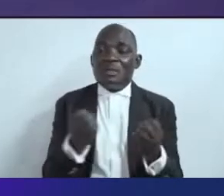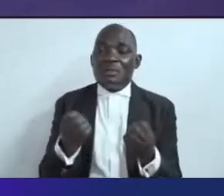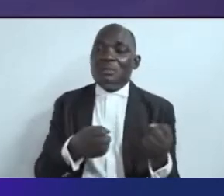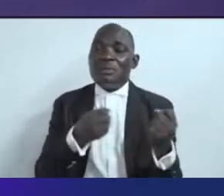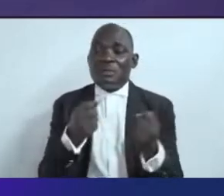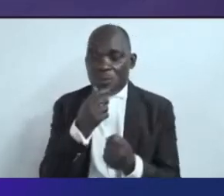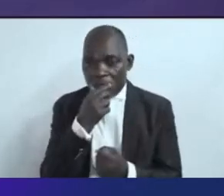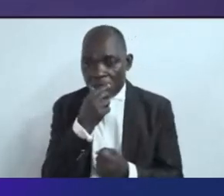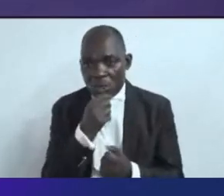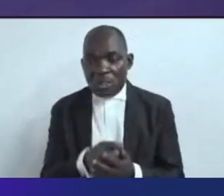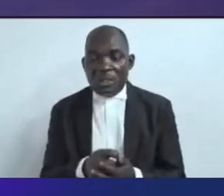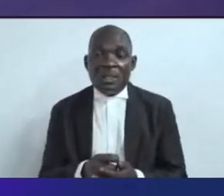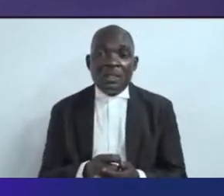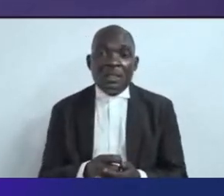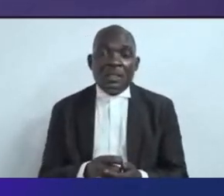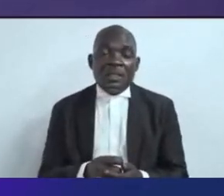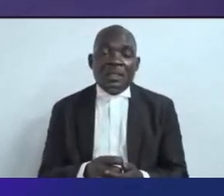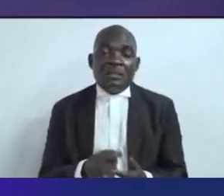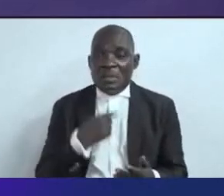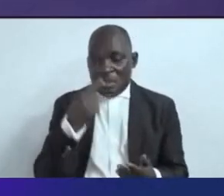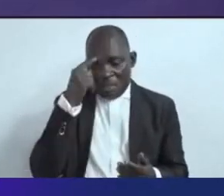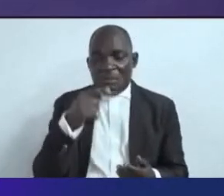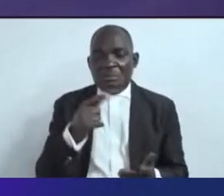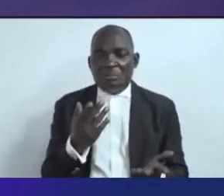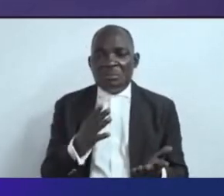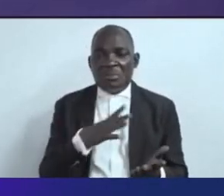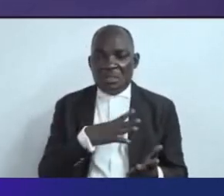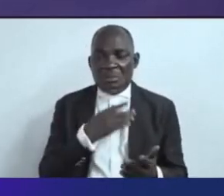stronger. I mean, it's really a